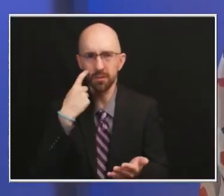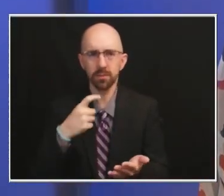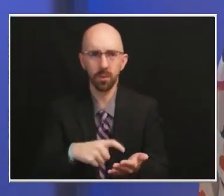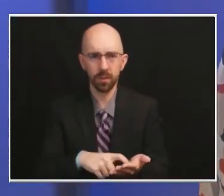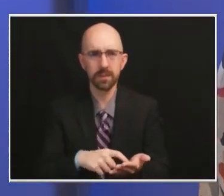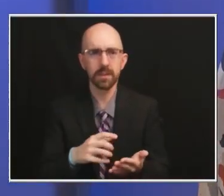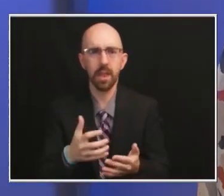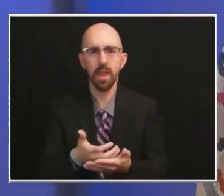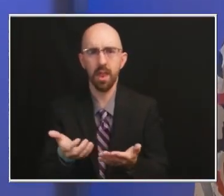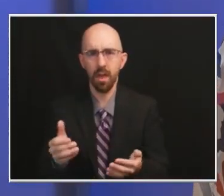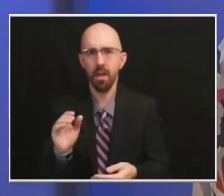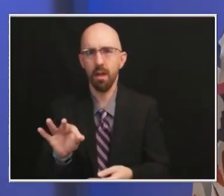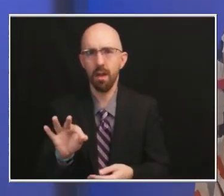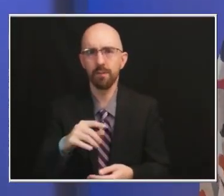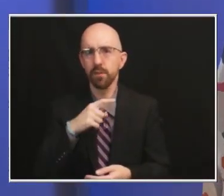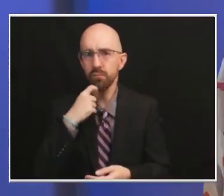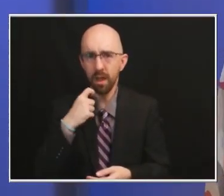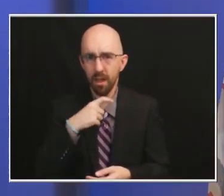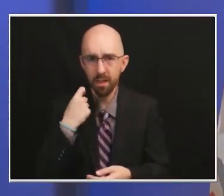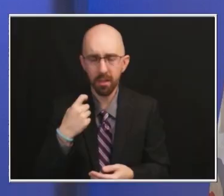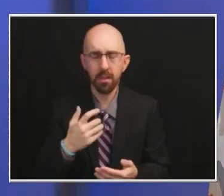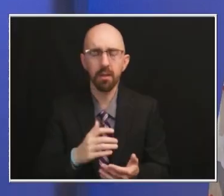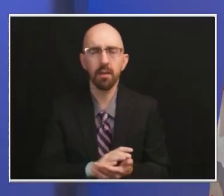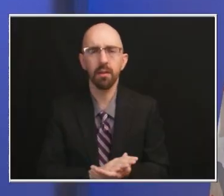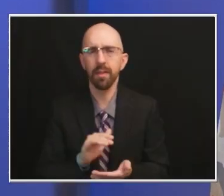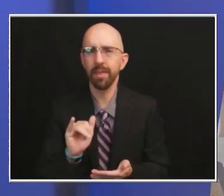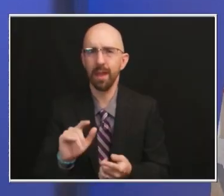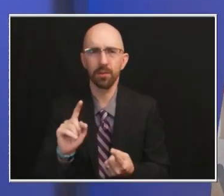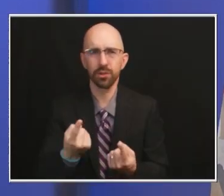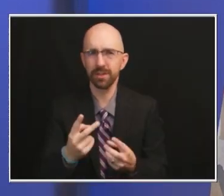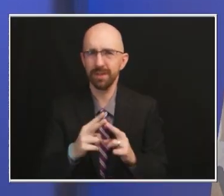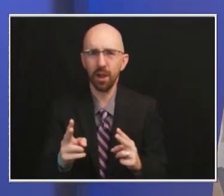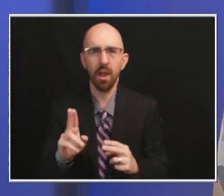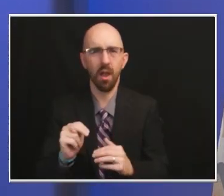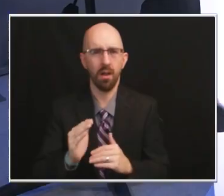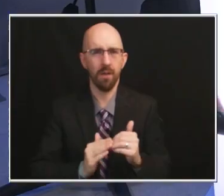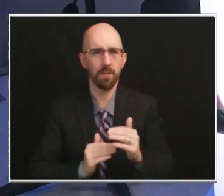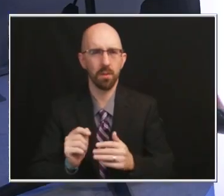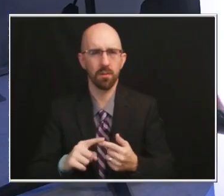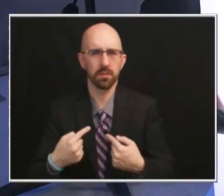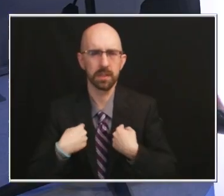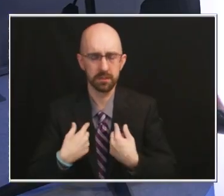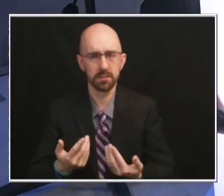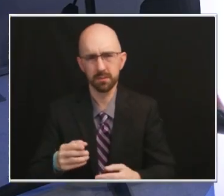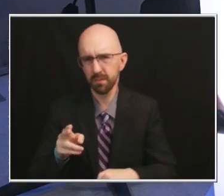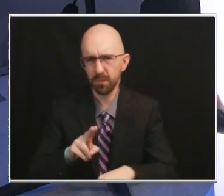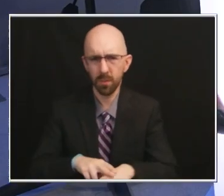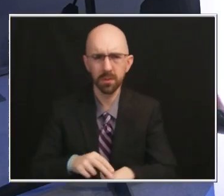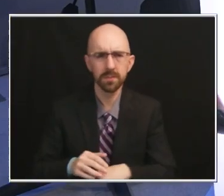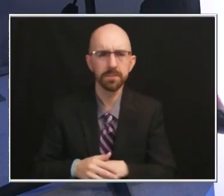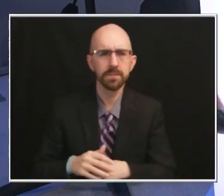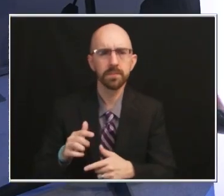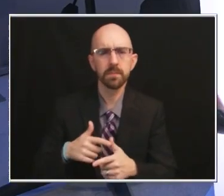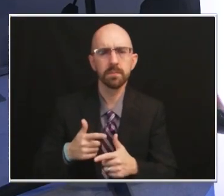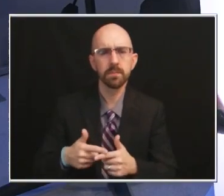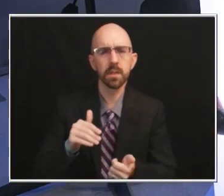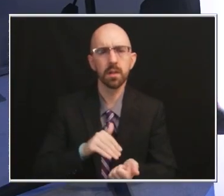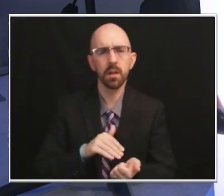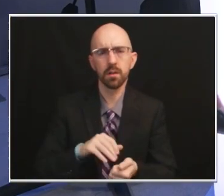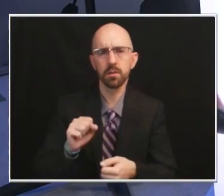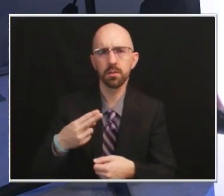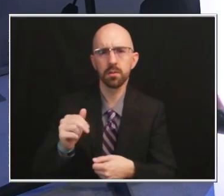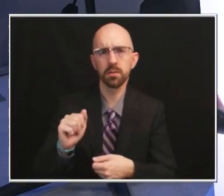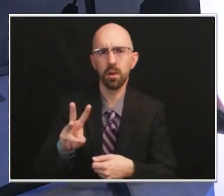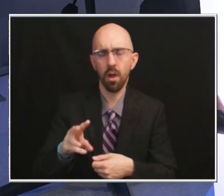of dryness, and that was just very uncomfortable to me. Of course. And then Dr. Shaw has said we